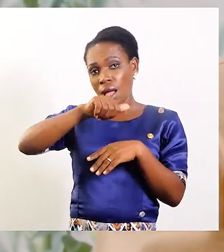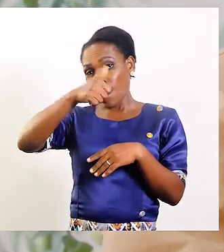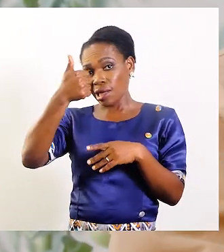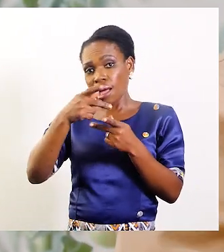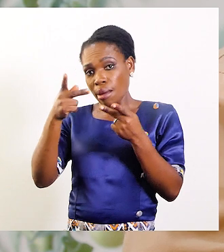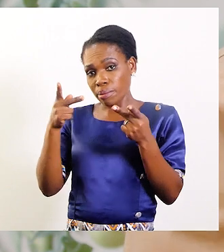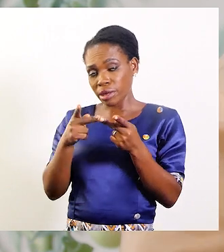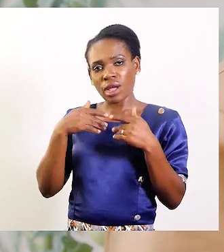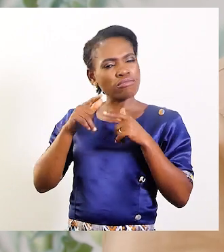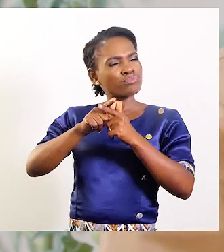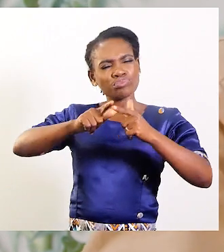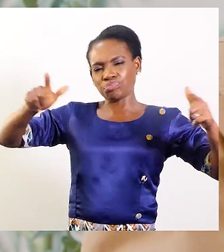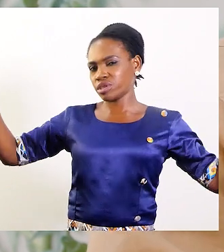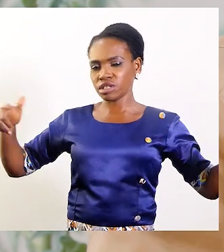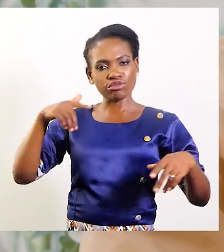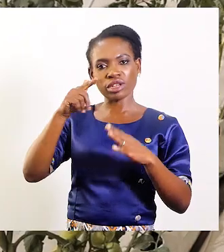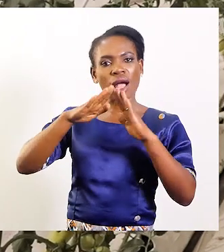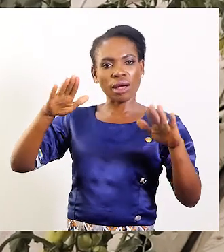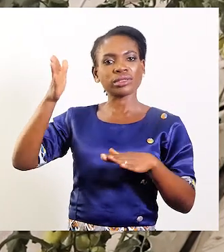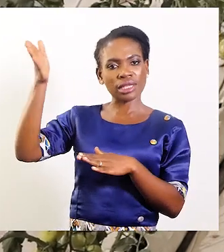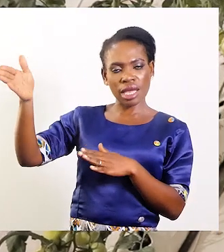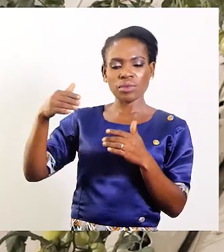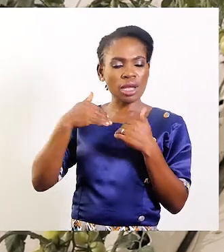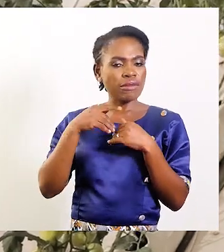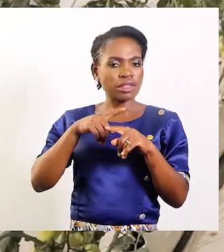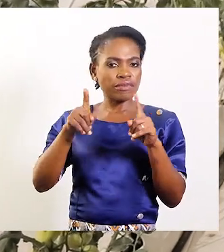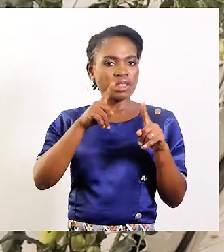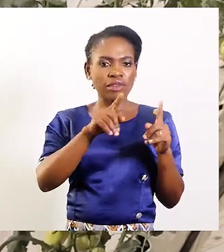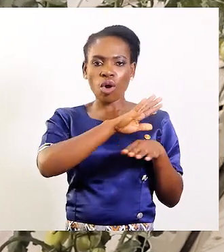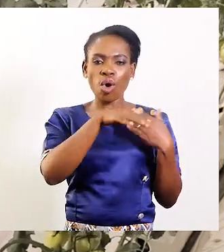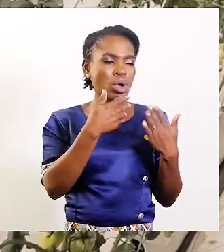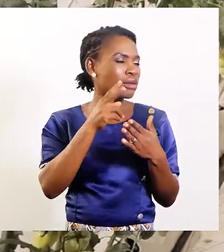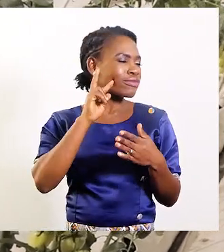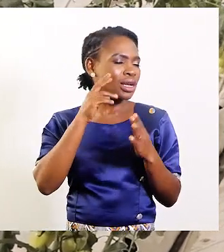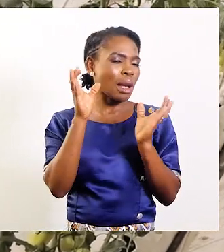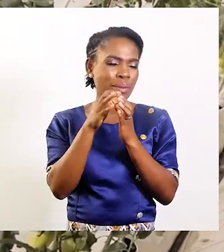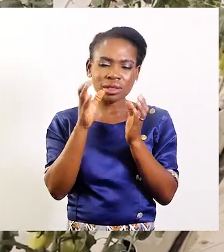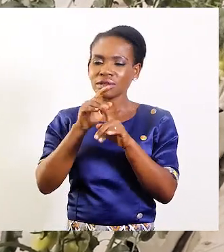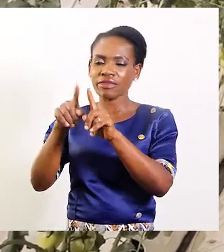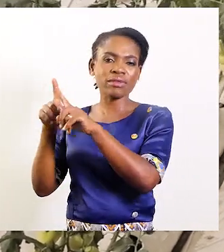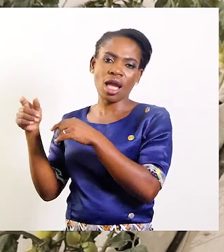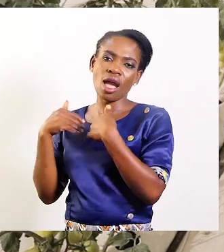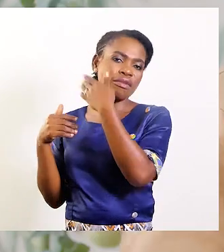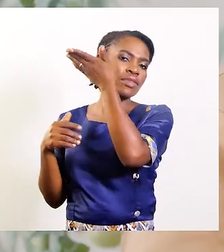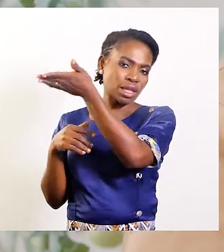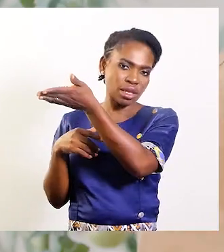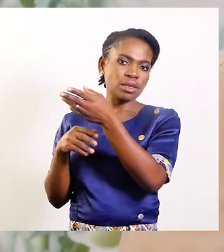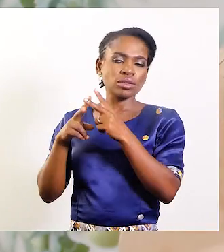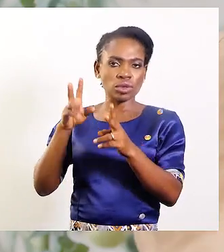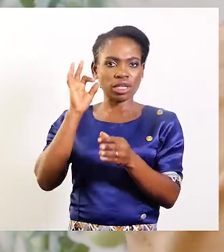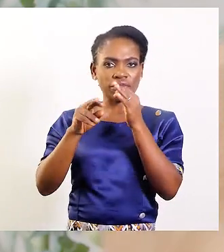net where we sometimes do lettuce and all the other short crops, the cabbages and all that. So when Kumasi needs